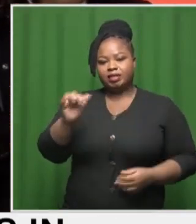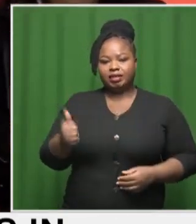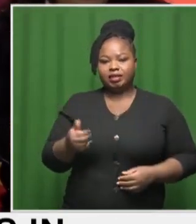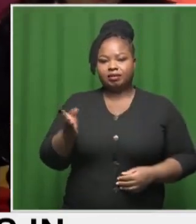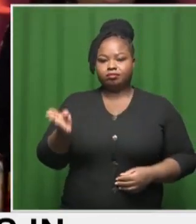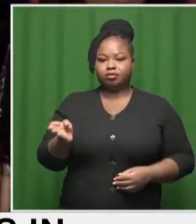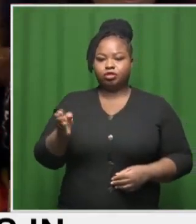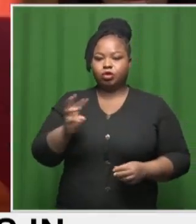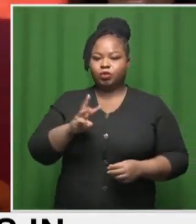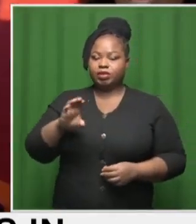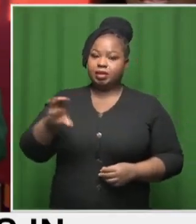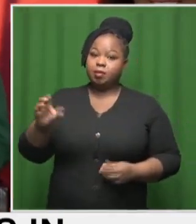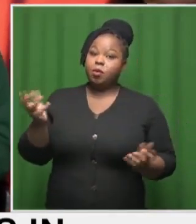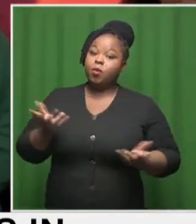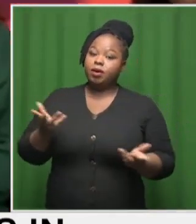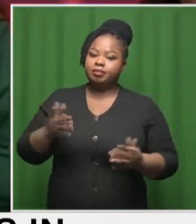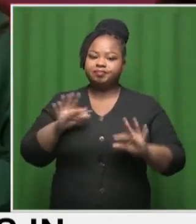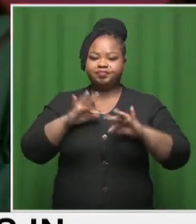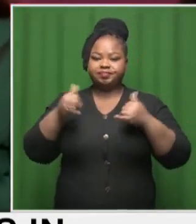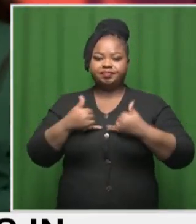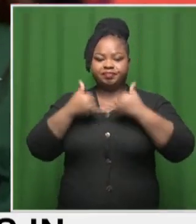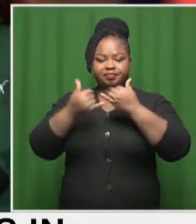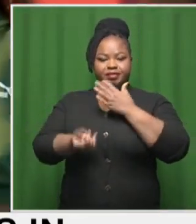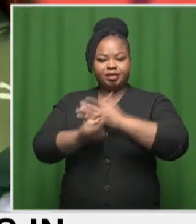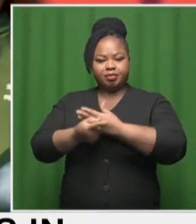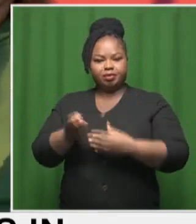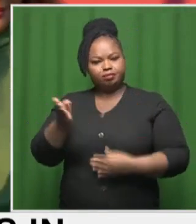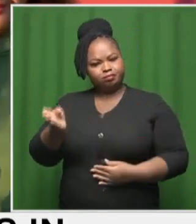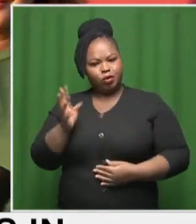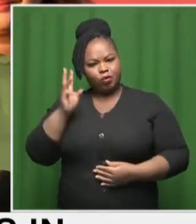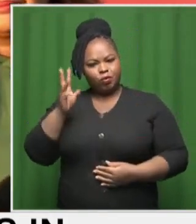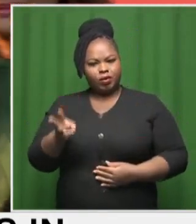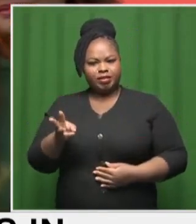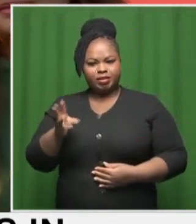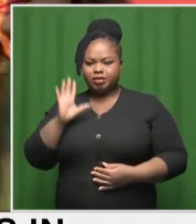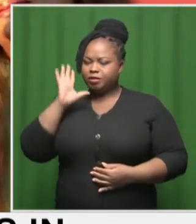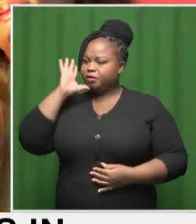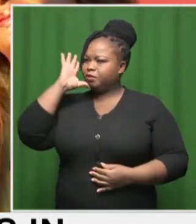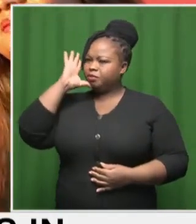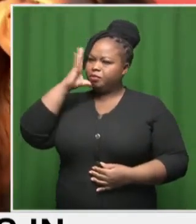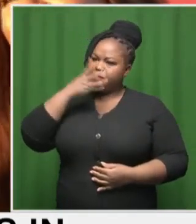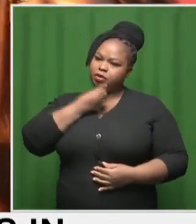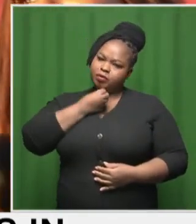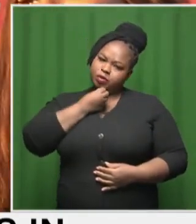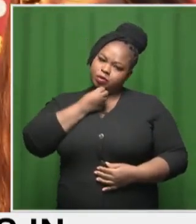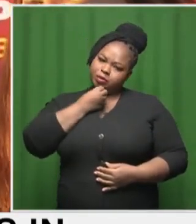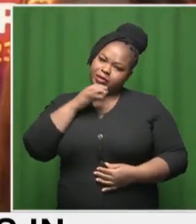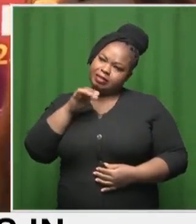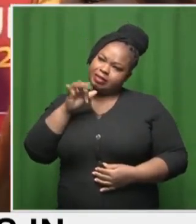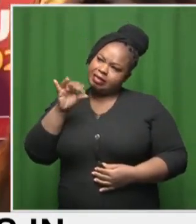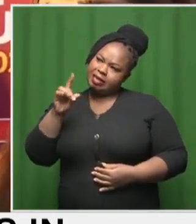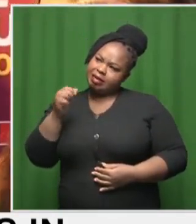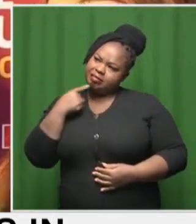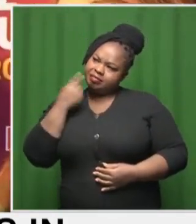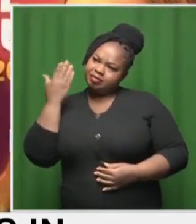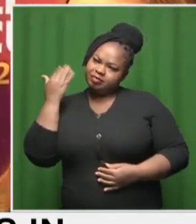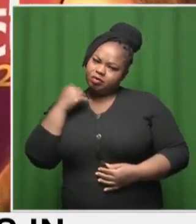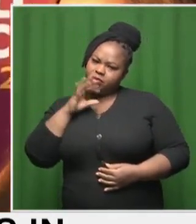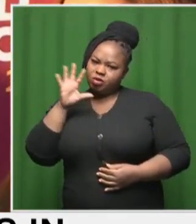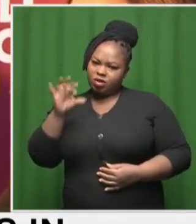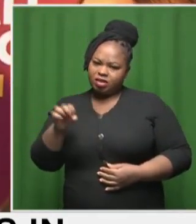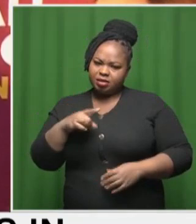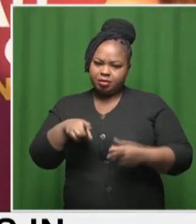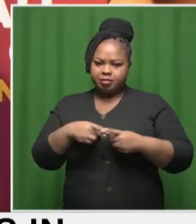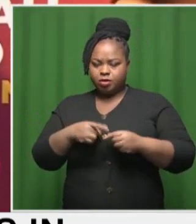Western Cape, where the World Cup is going to be taking place. And what a beautiful trophy it is, Cecilia. I mean, I was asking you a little bit about